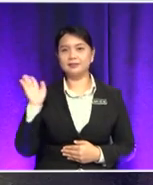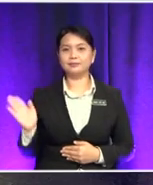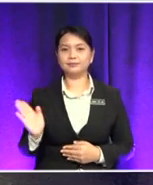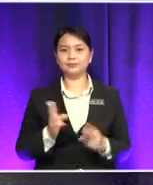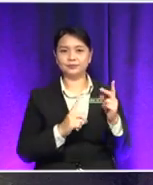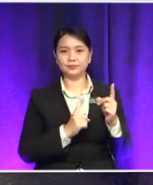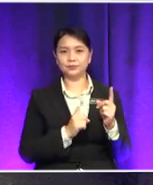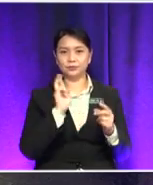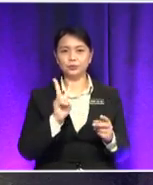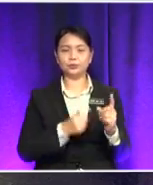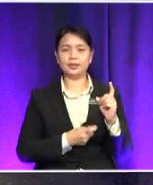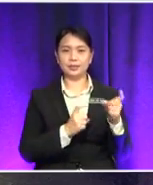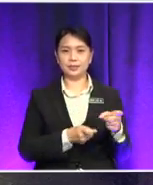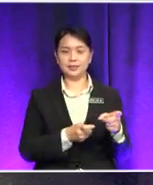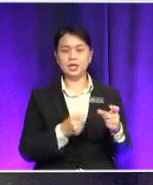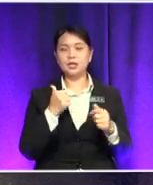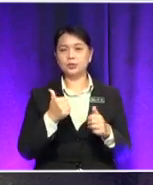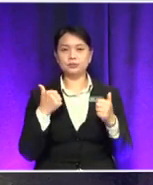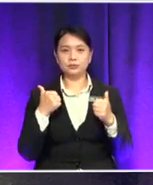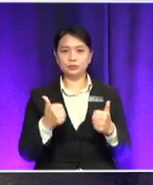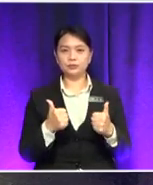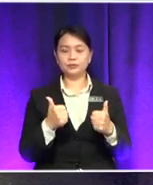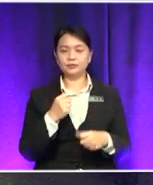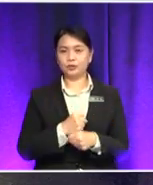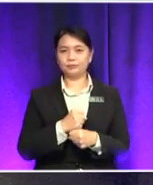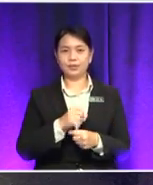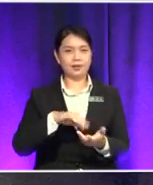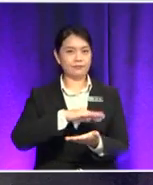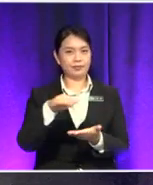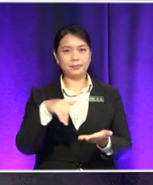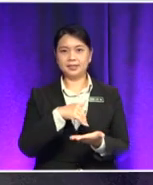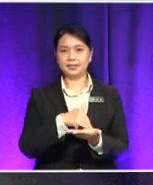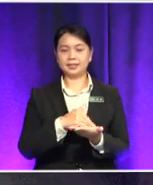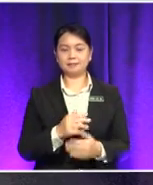go. Okay. Good job, everybody. So,